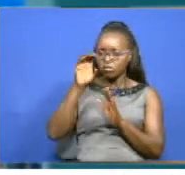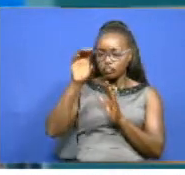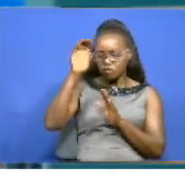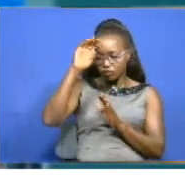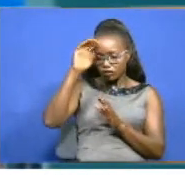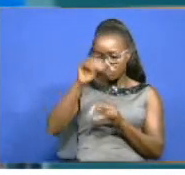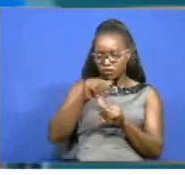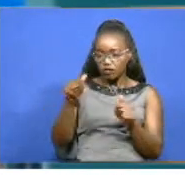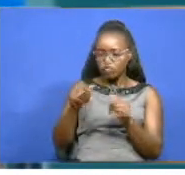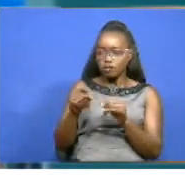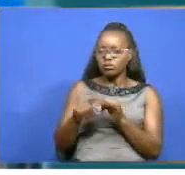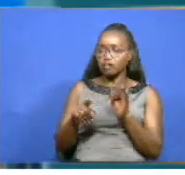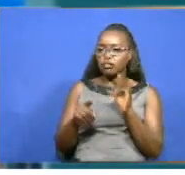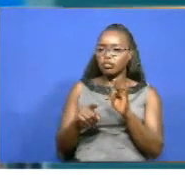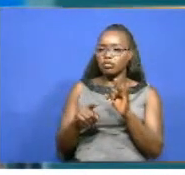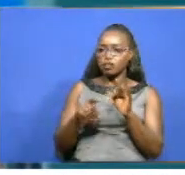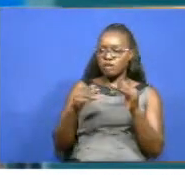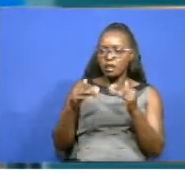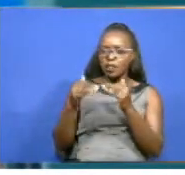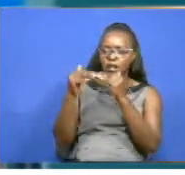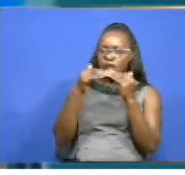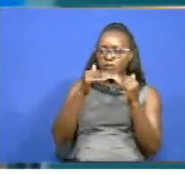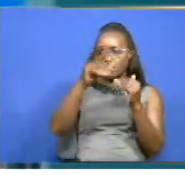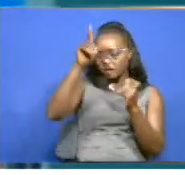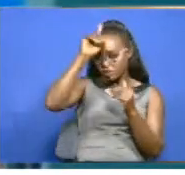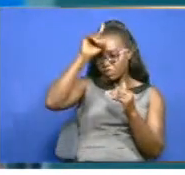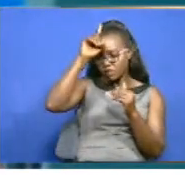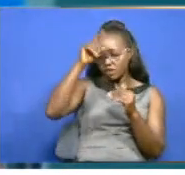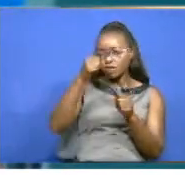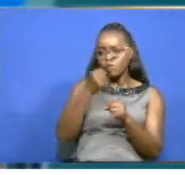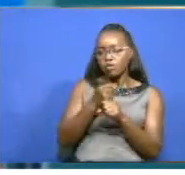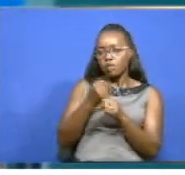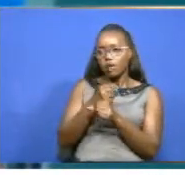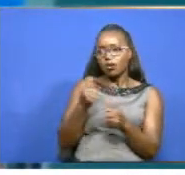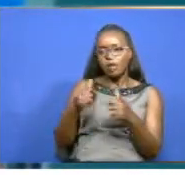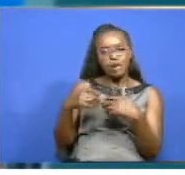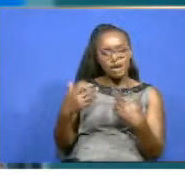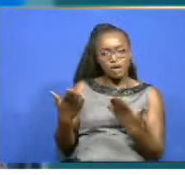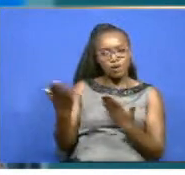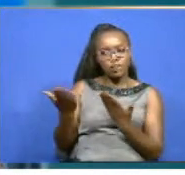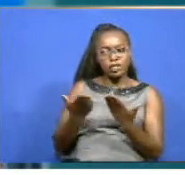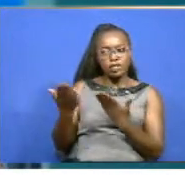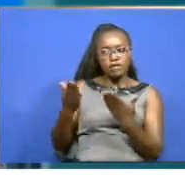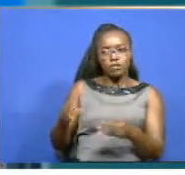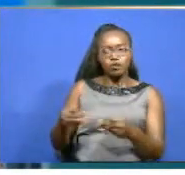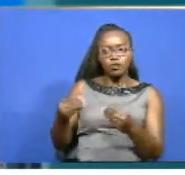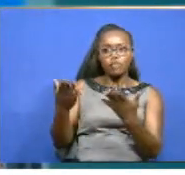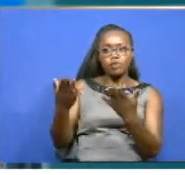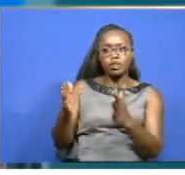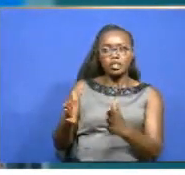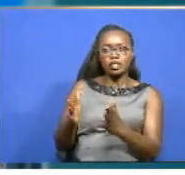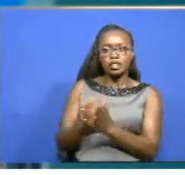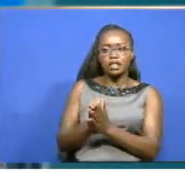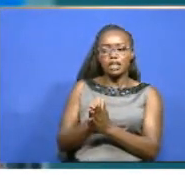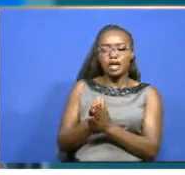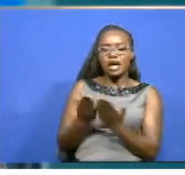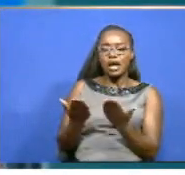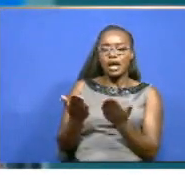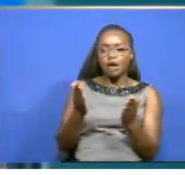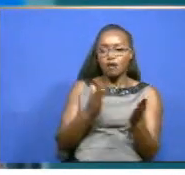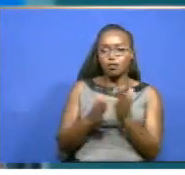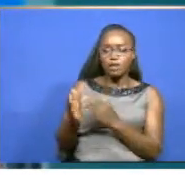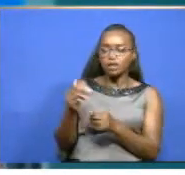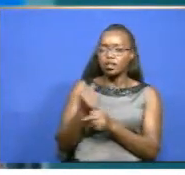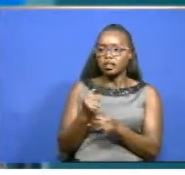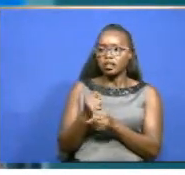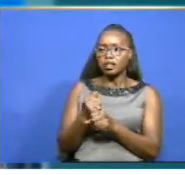machinane. How effective is the service provision there? And how planning is done? And I wanted to give you an